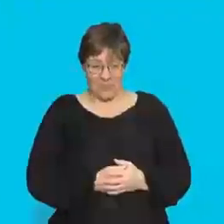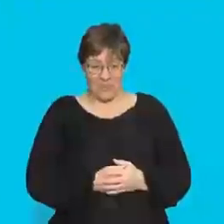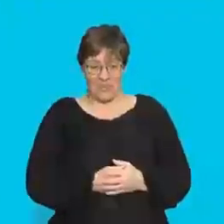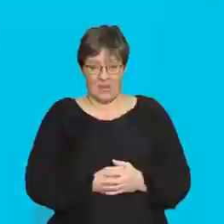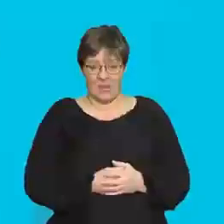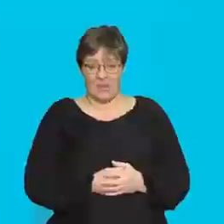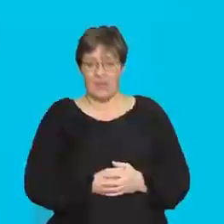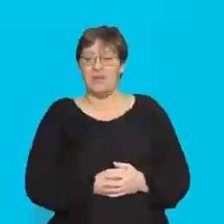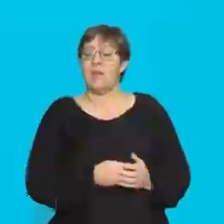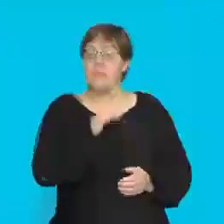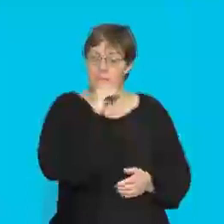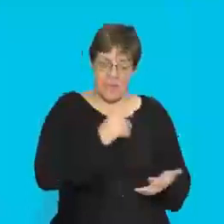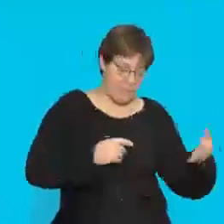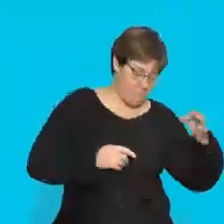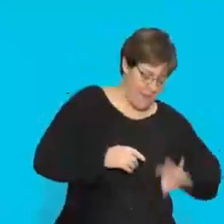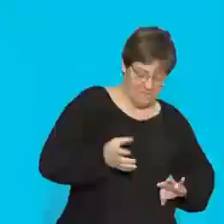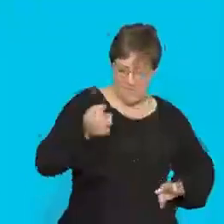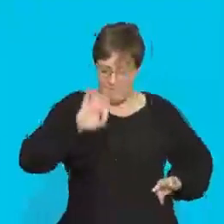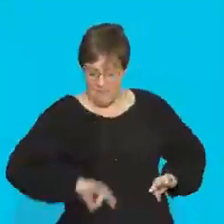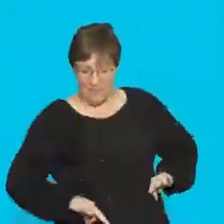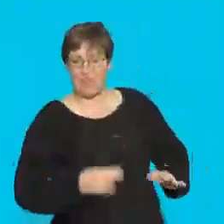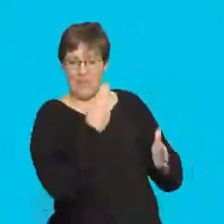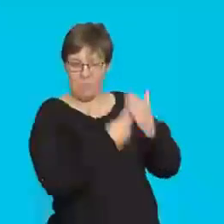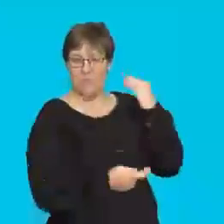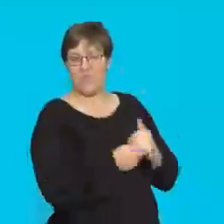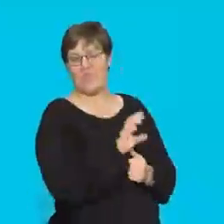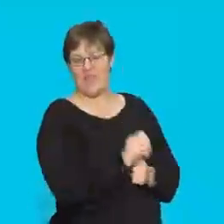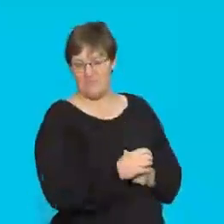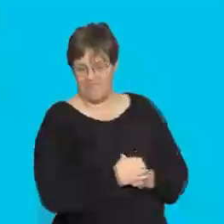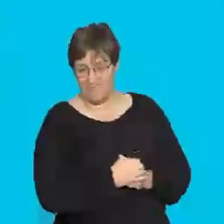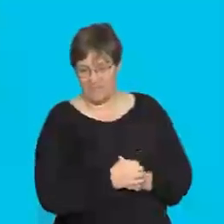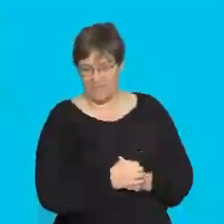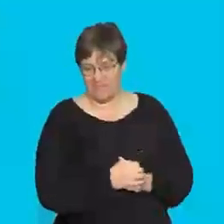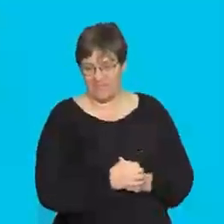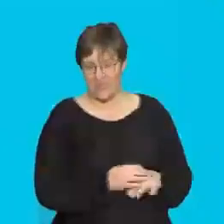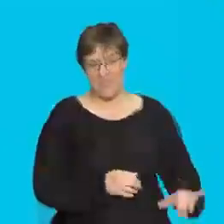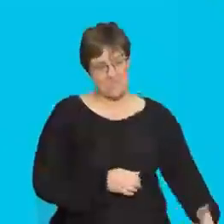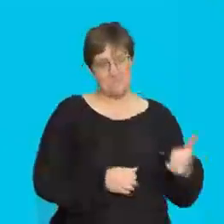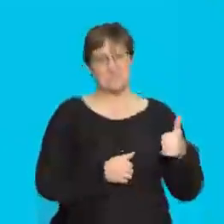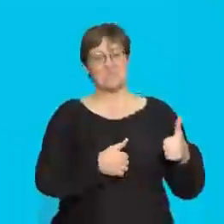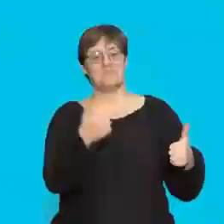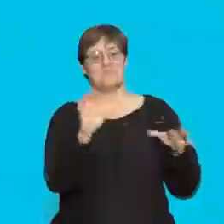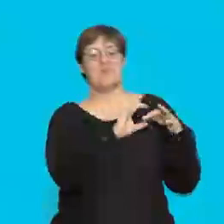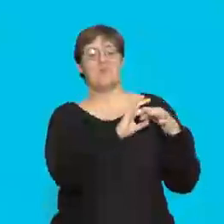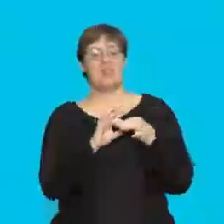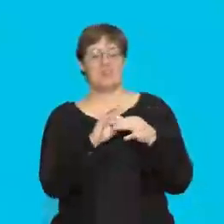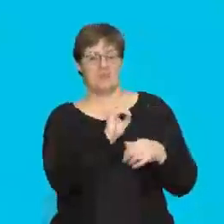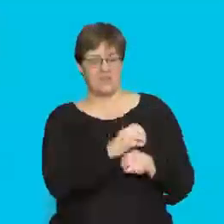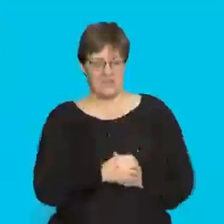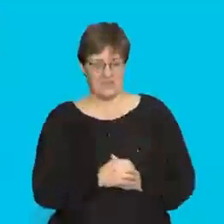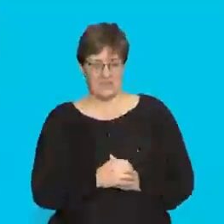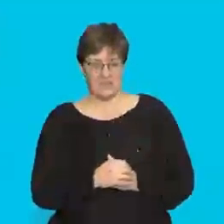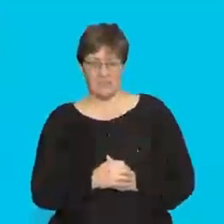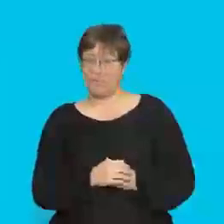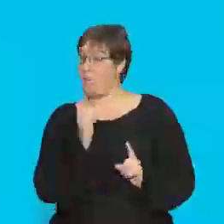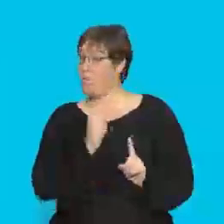intestine. So there we go. That is a mutualistic thumbs up kind of